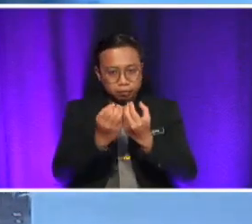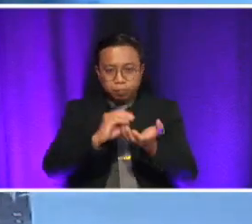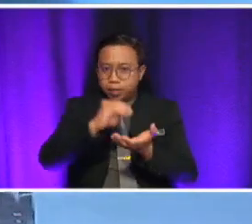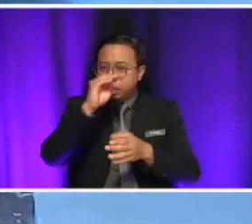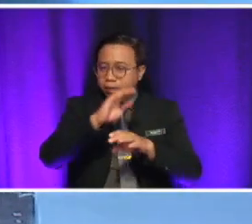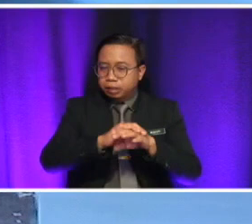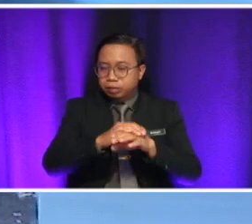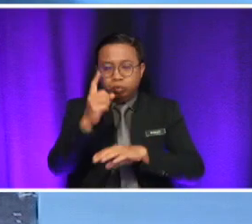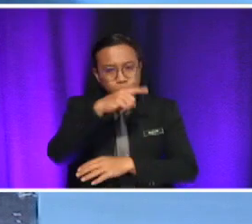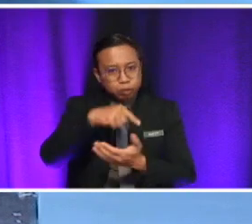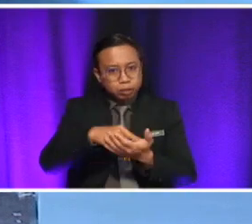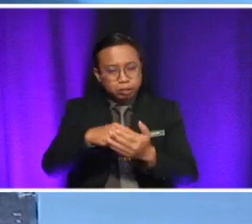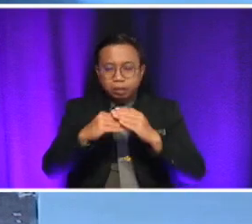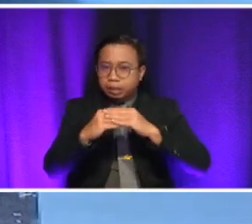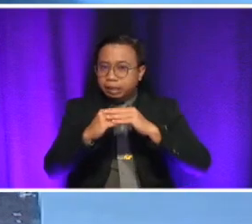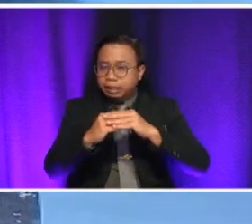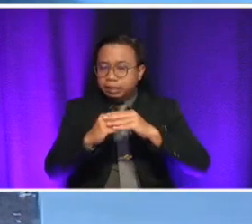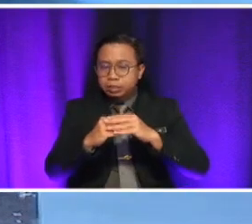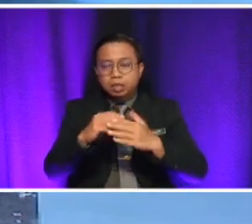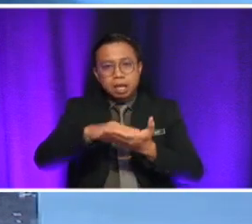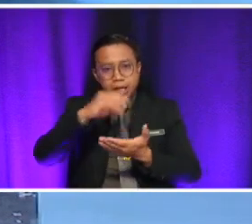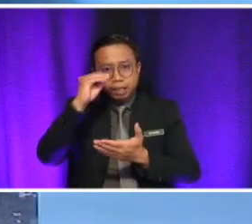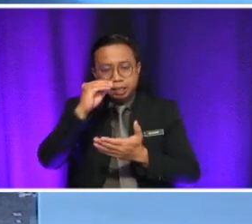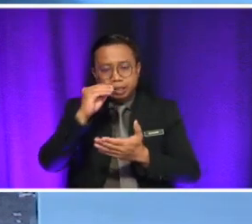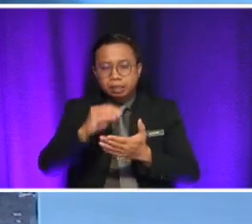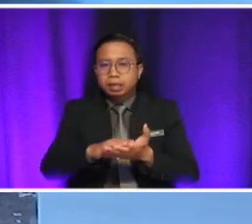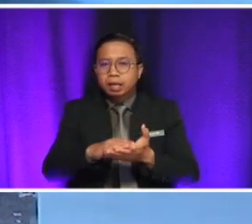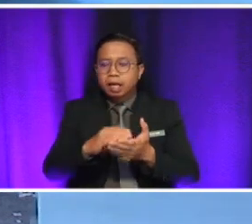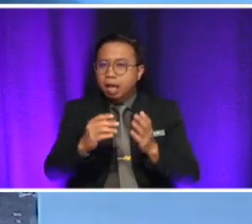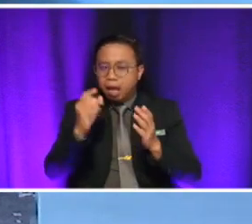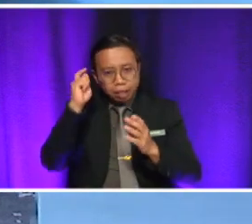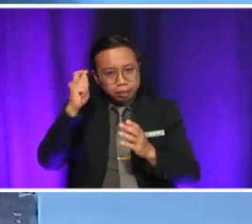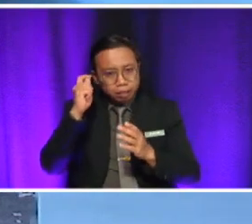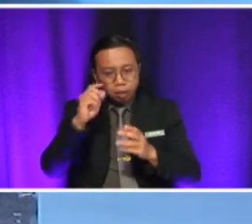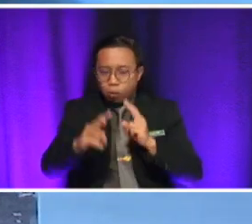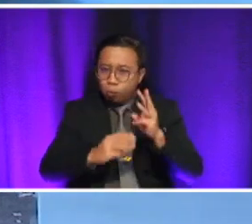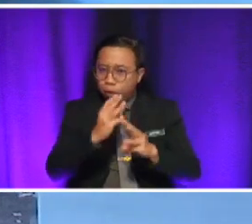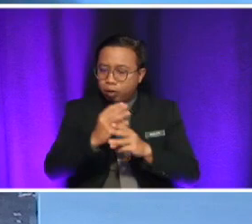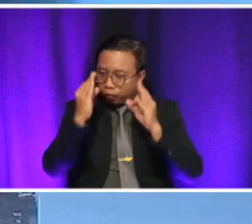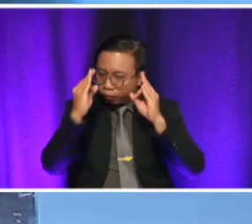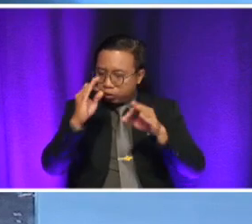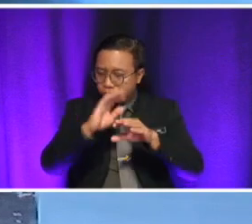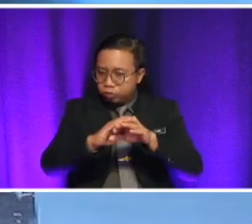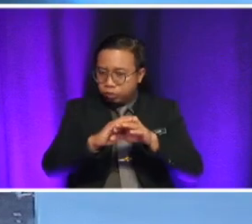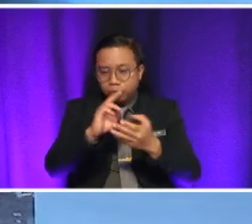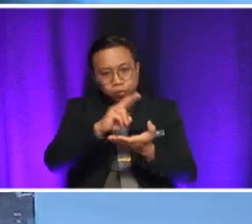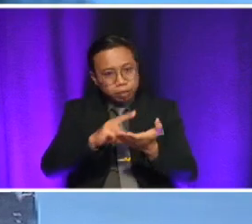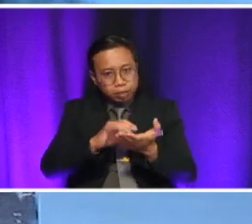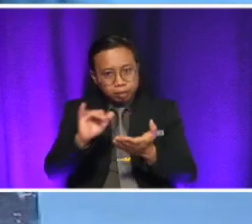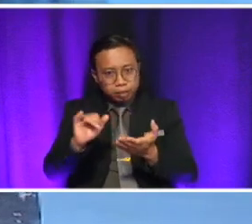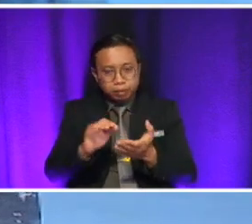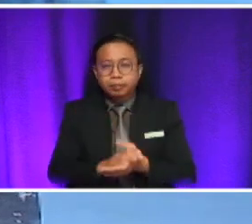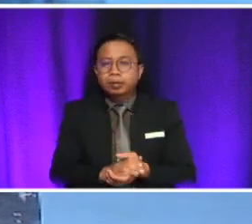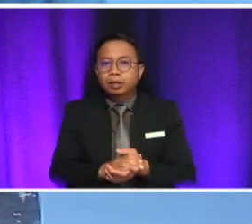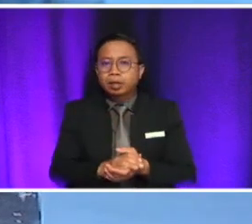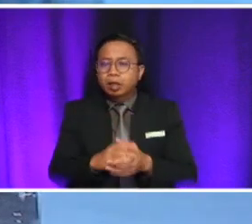Atas, and today for Bahasa Inggeris we are learning about high-tech world but more focused on reading skills. And for this segment, our